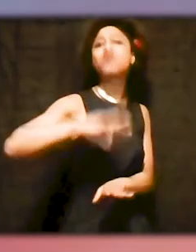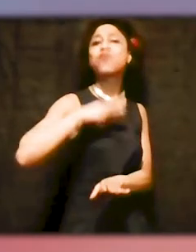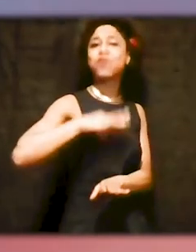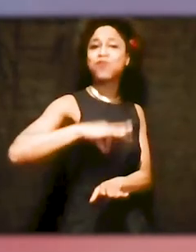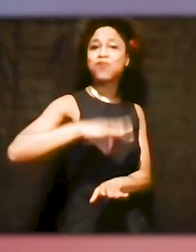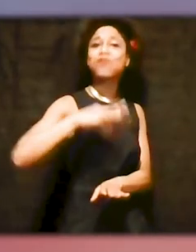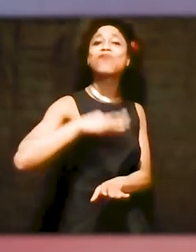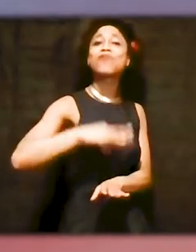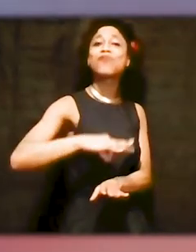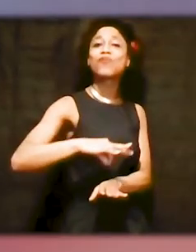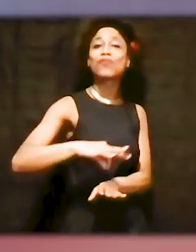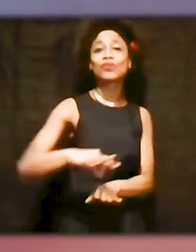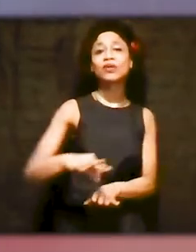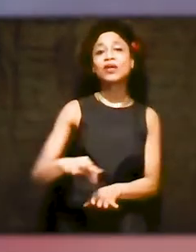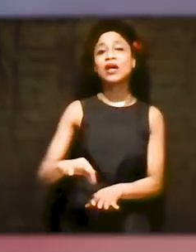surely.